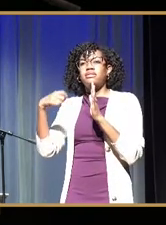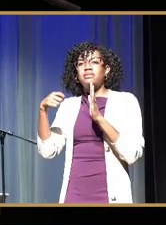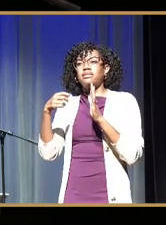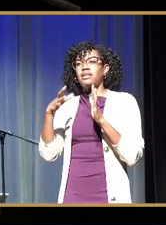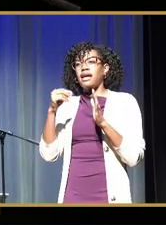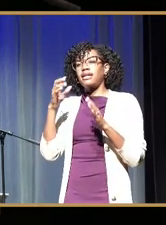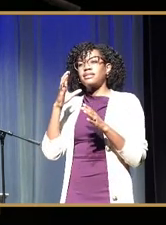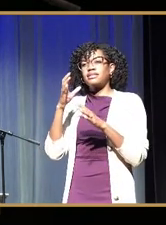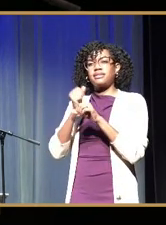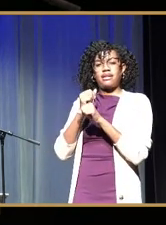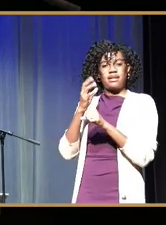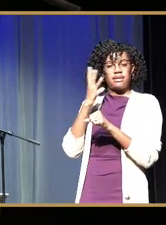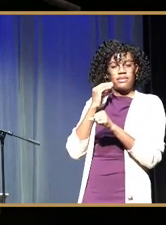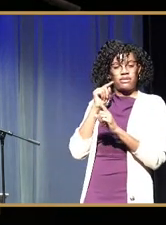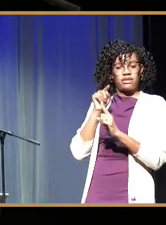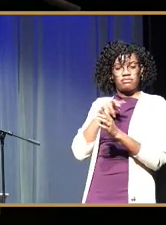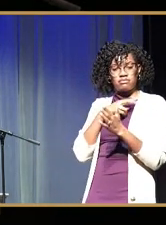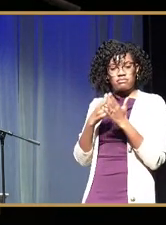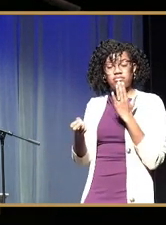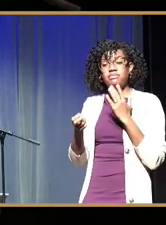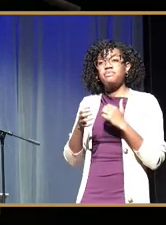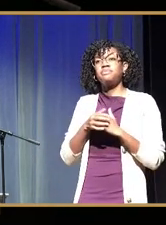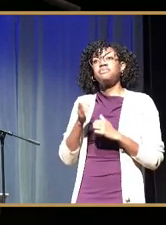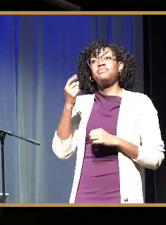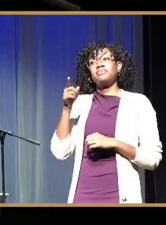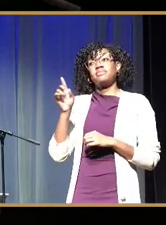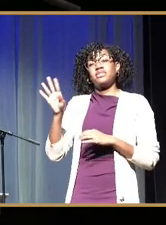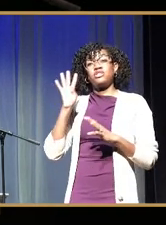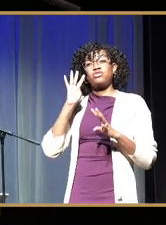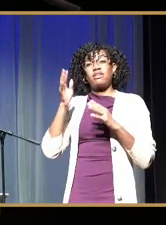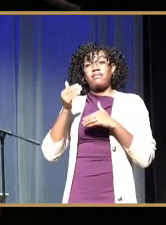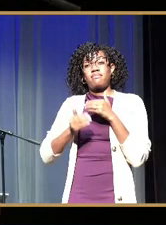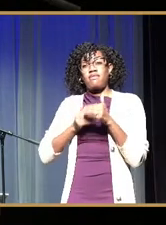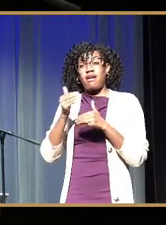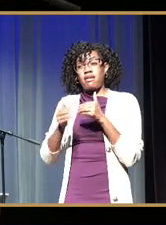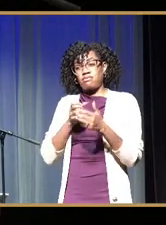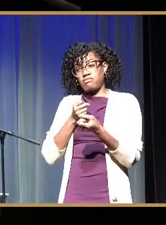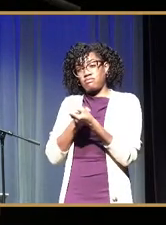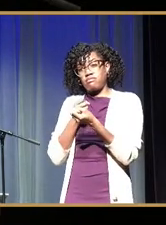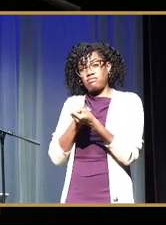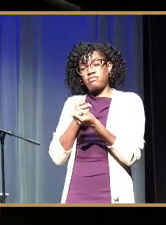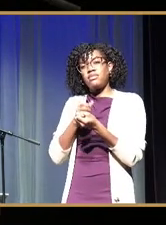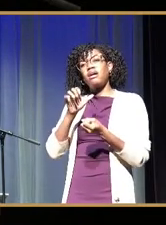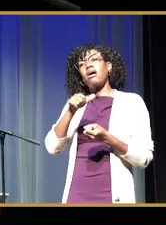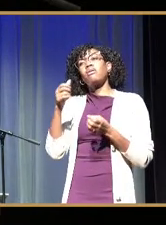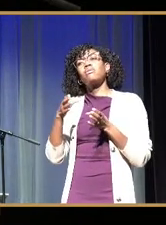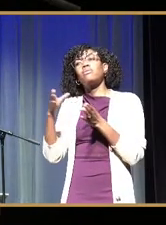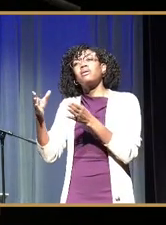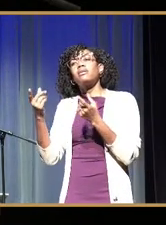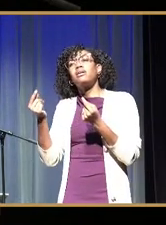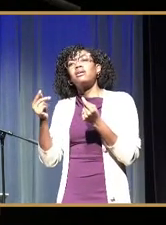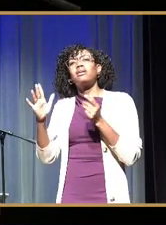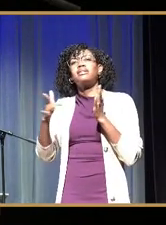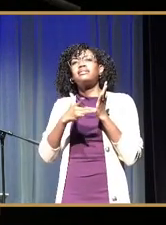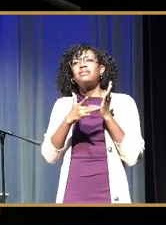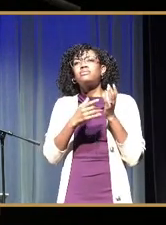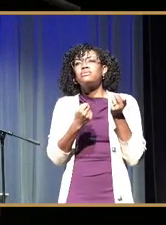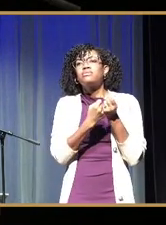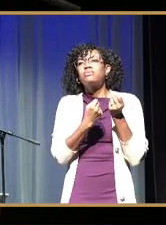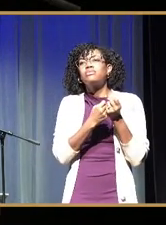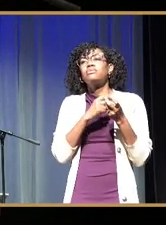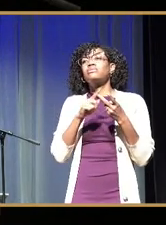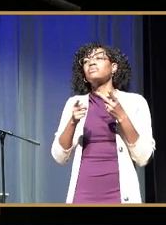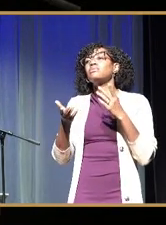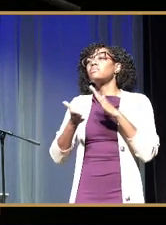But in addition to the creative process, Ms. Bay and her team support our young people through the technical pieces, through